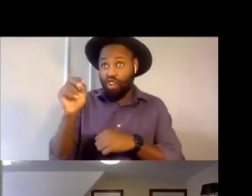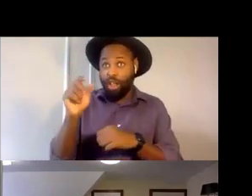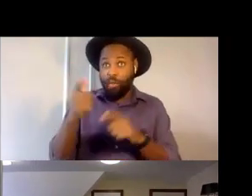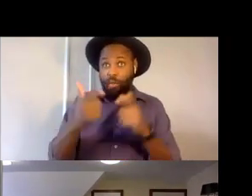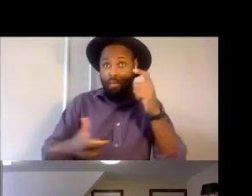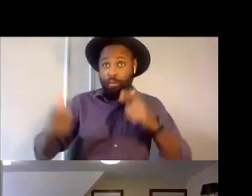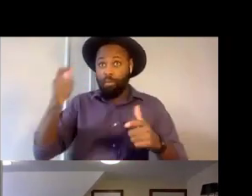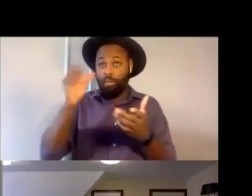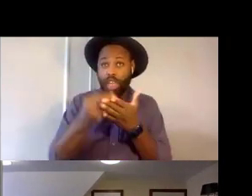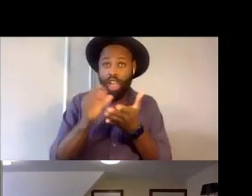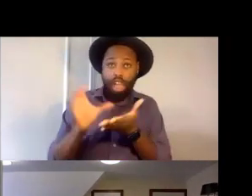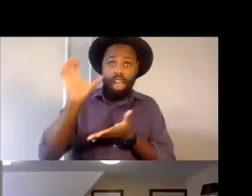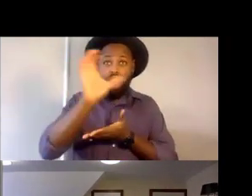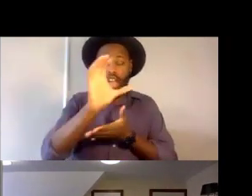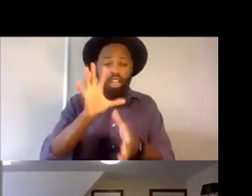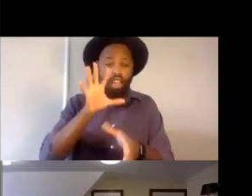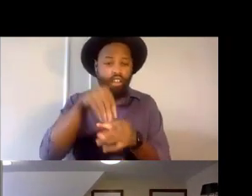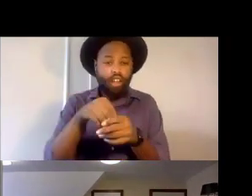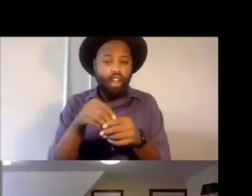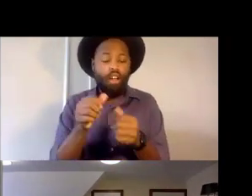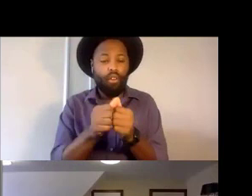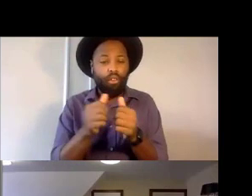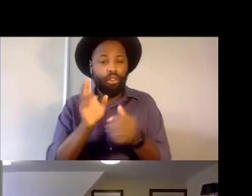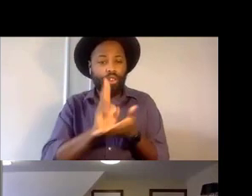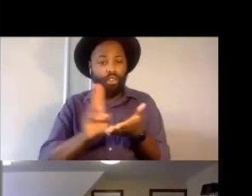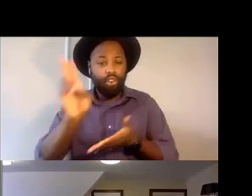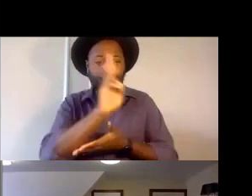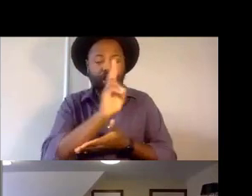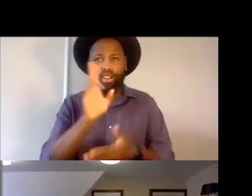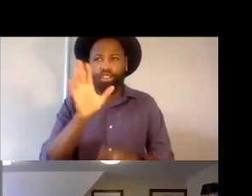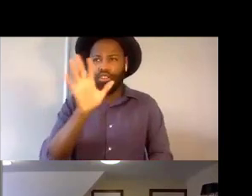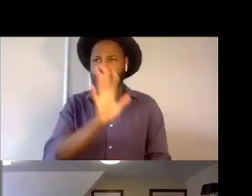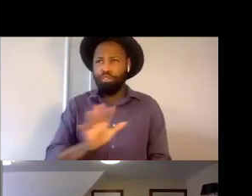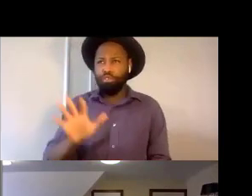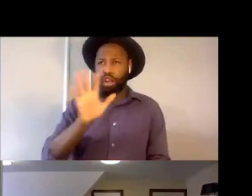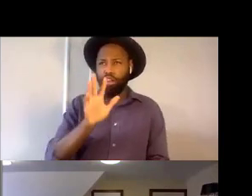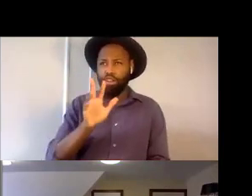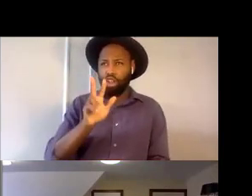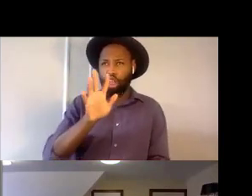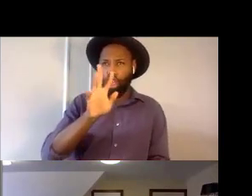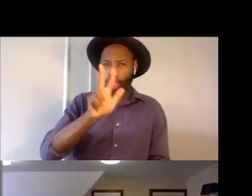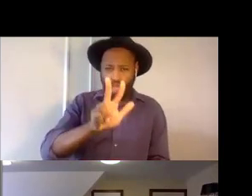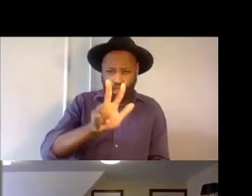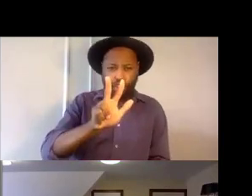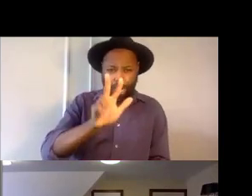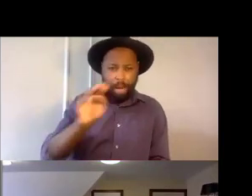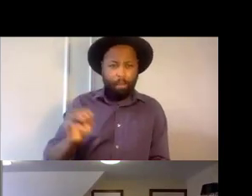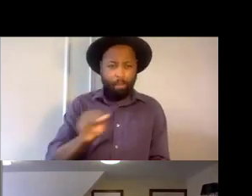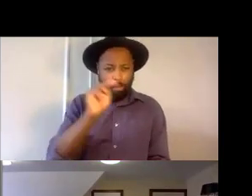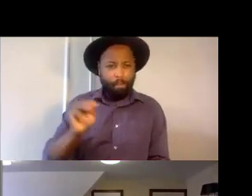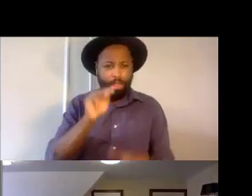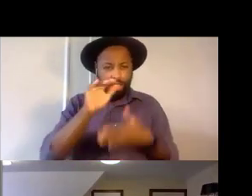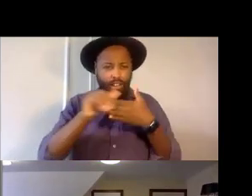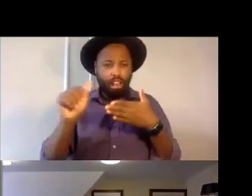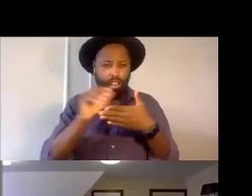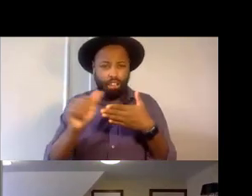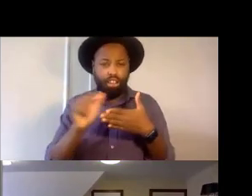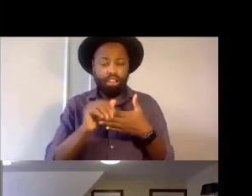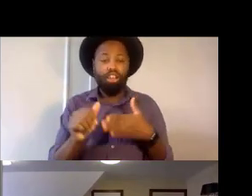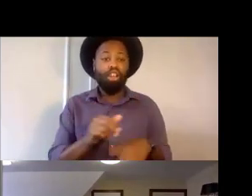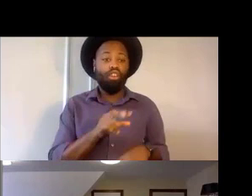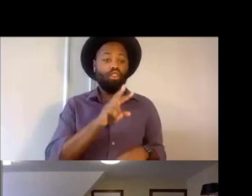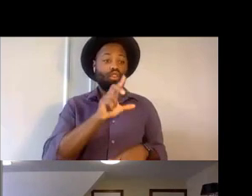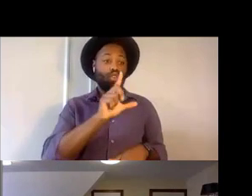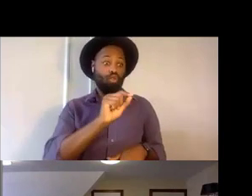university and was supported at about $3 million. So from 2012